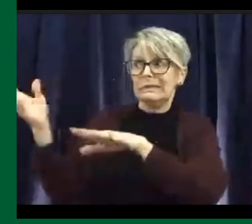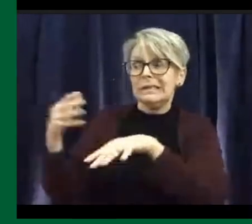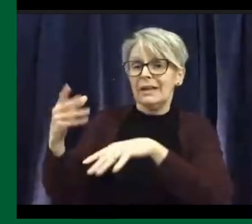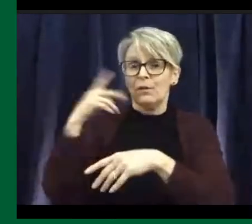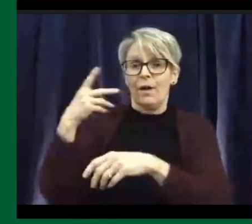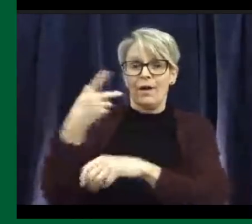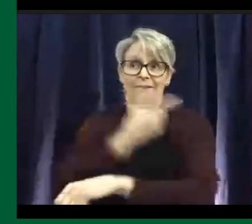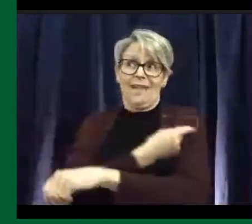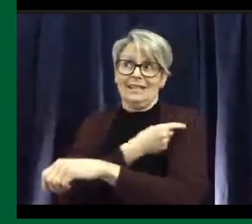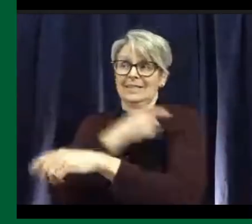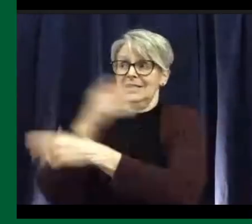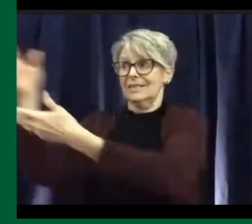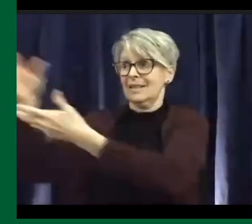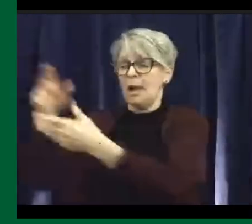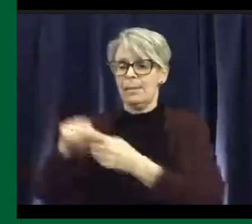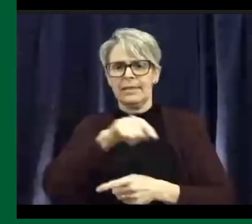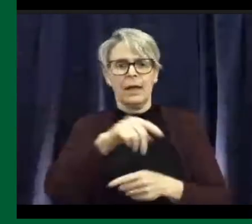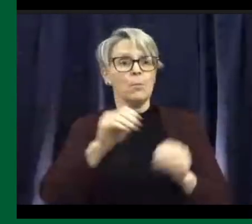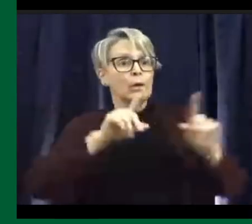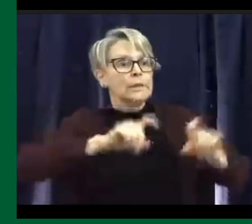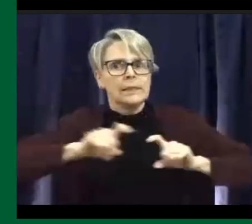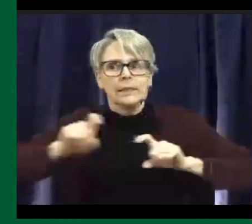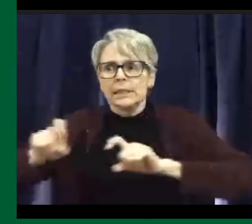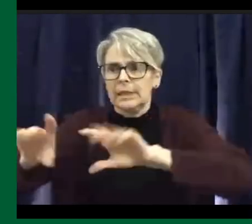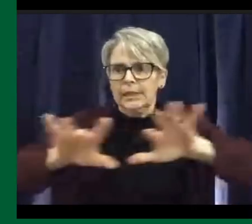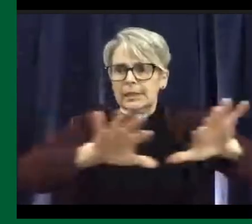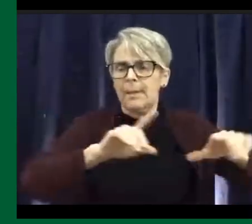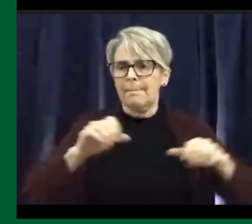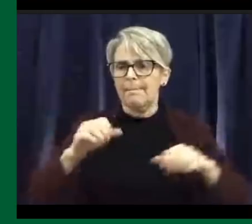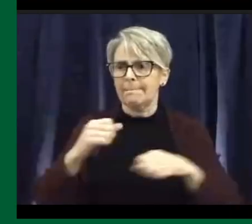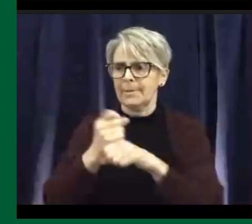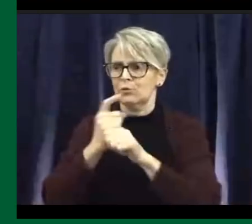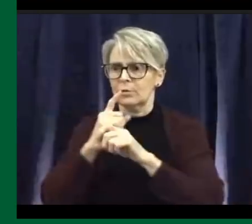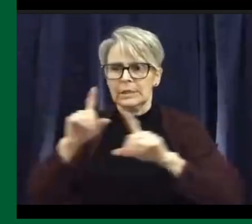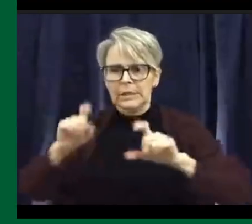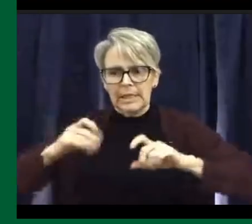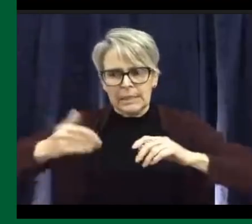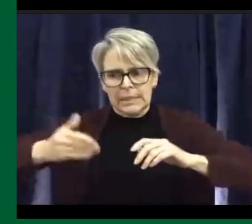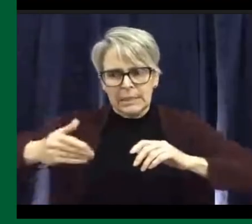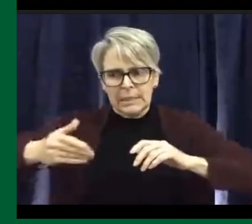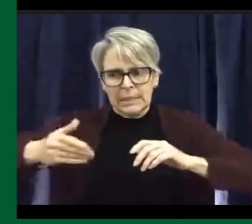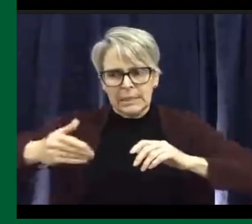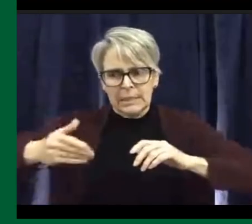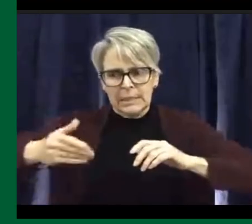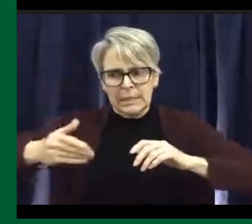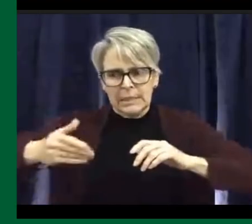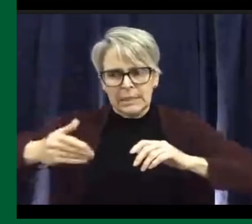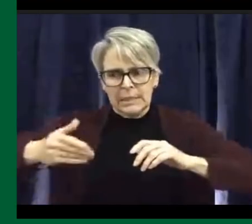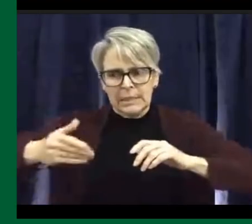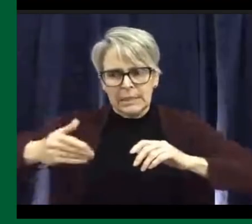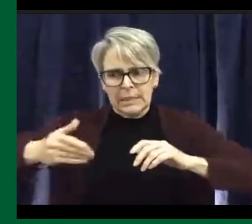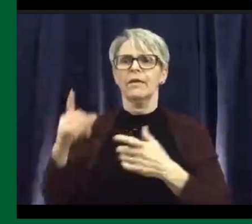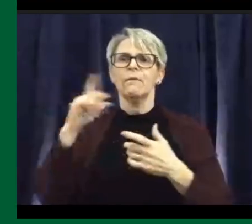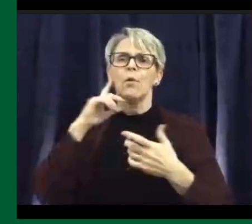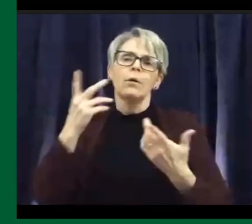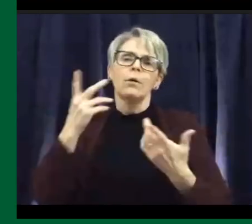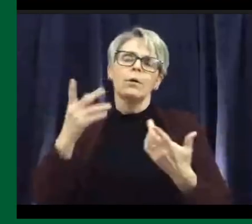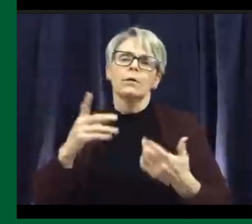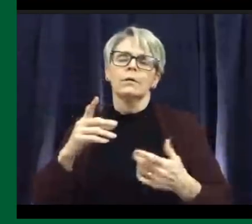testing is going to go a long way to put a bigger safety blanket across many areas, including those essential services like police, fire, and ambulance